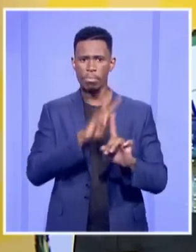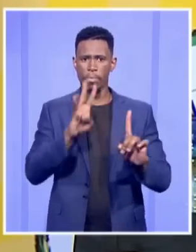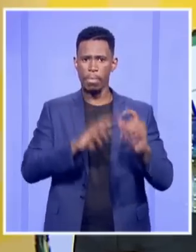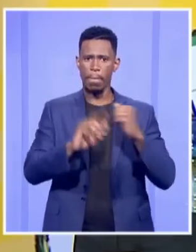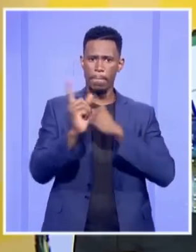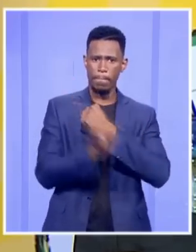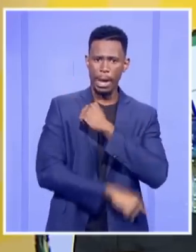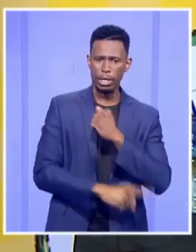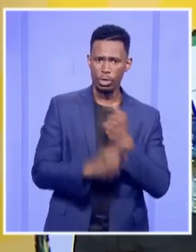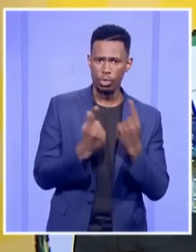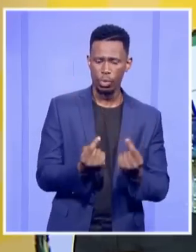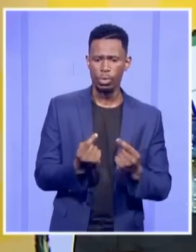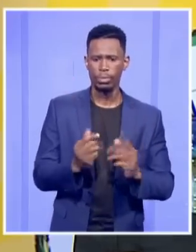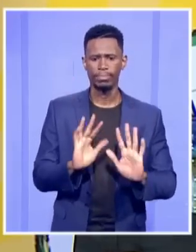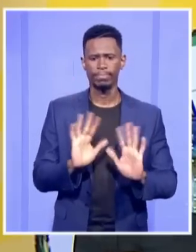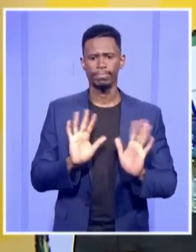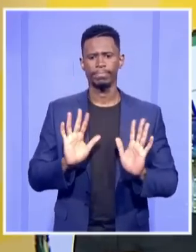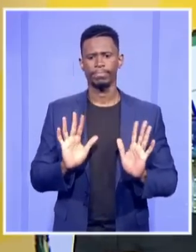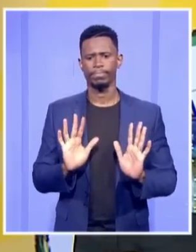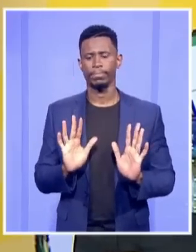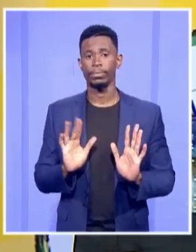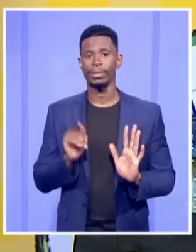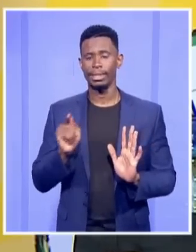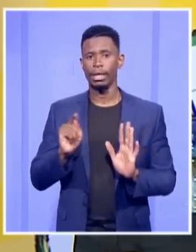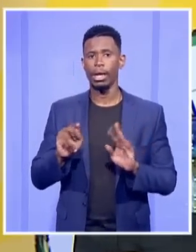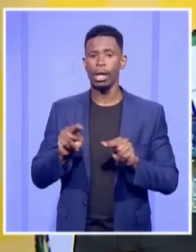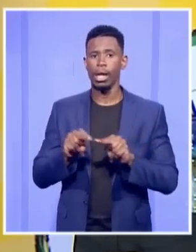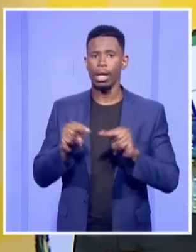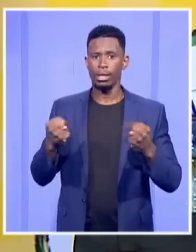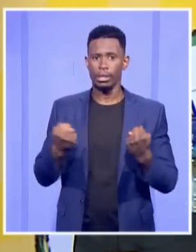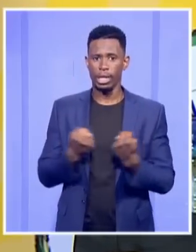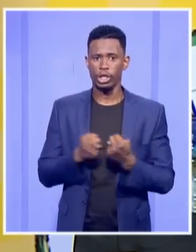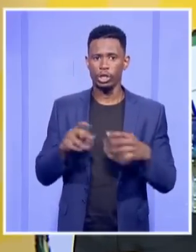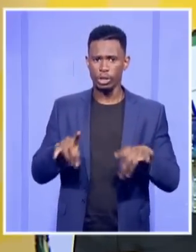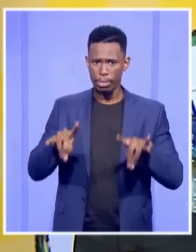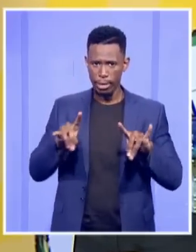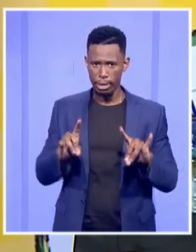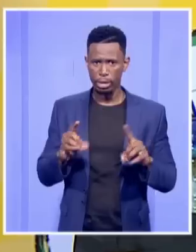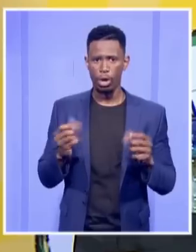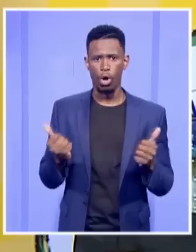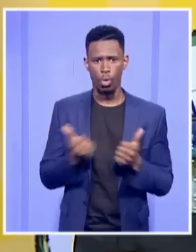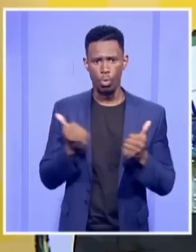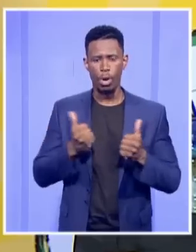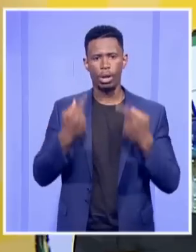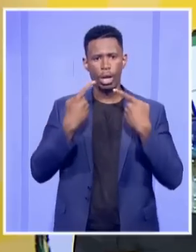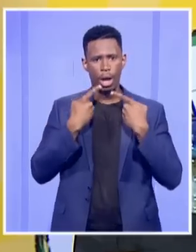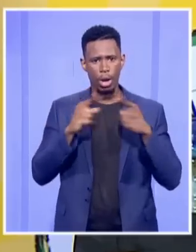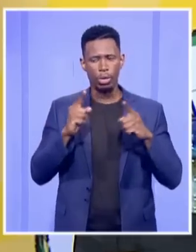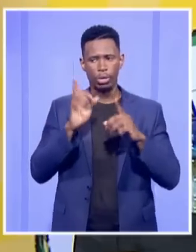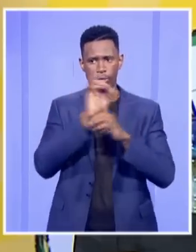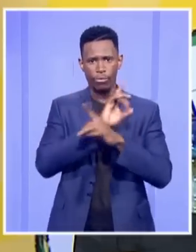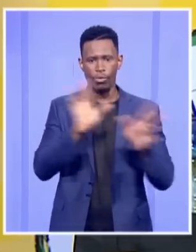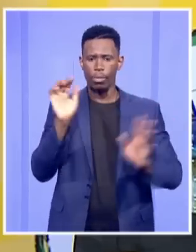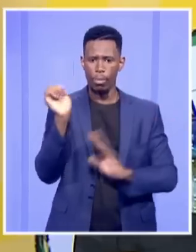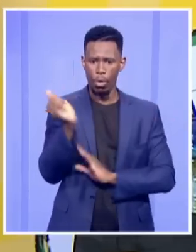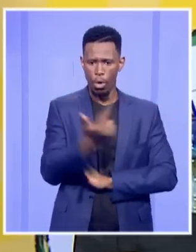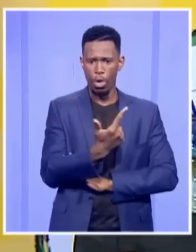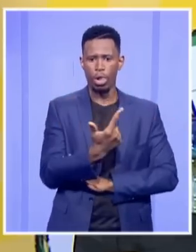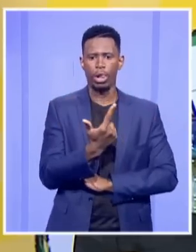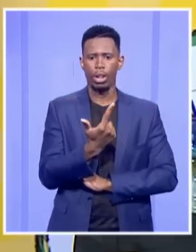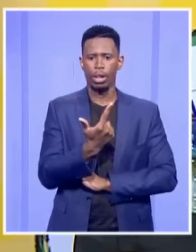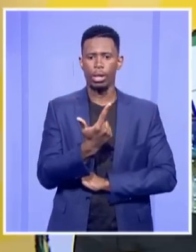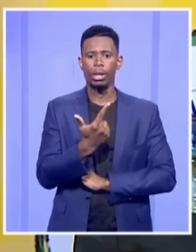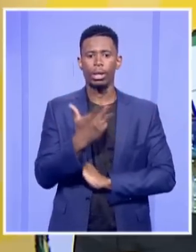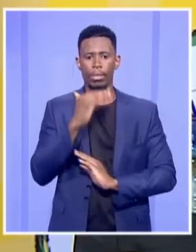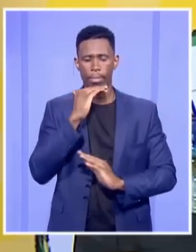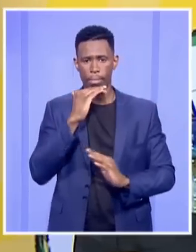A view that our national chairperson had already placed out in the public. Having regard to this, and